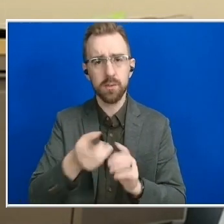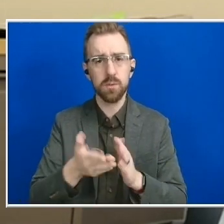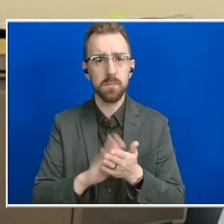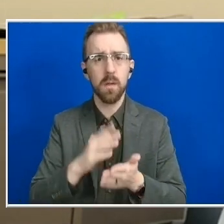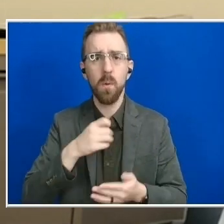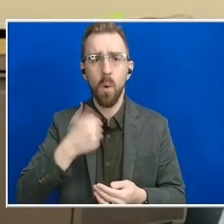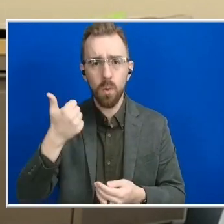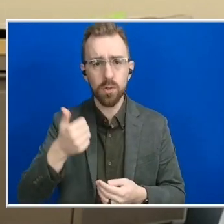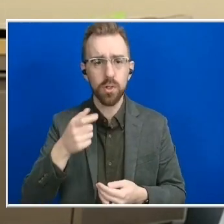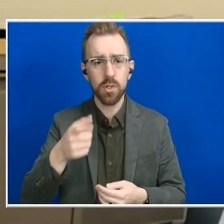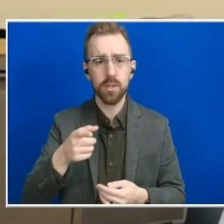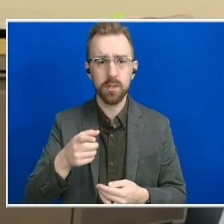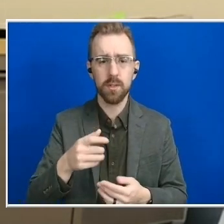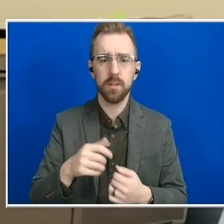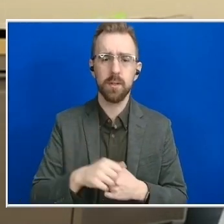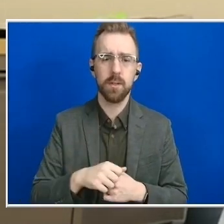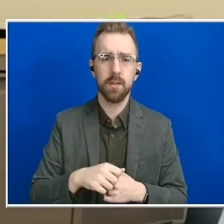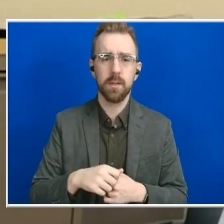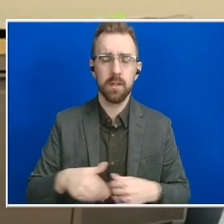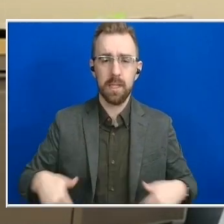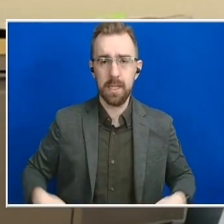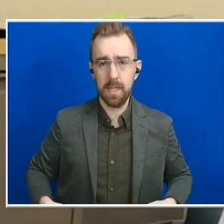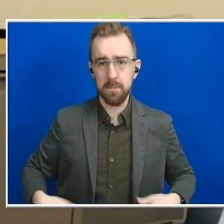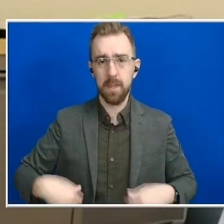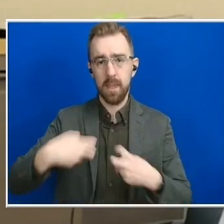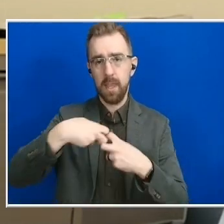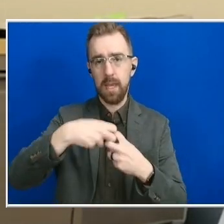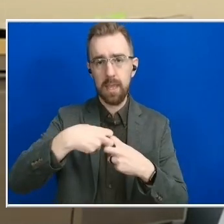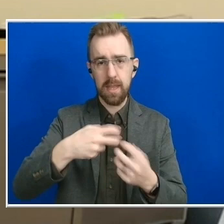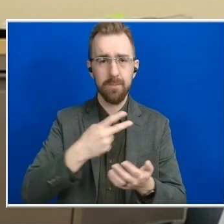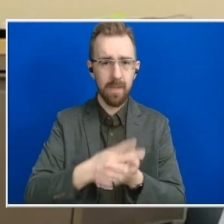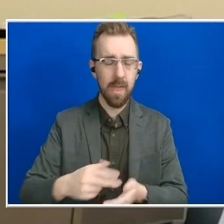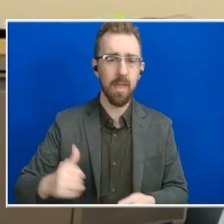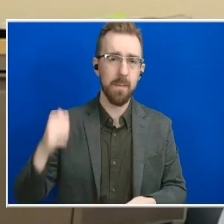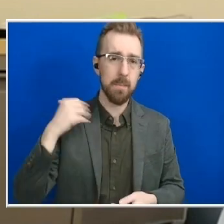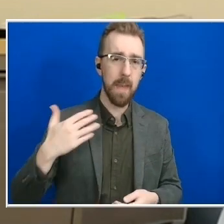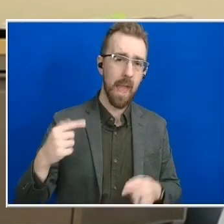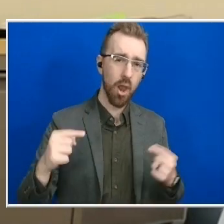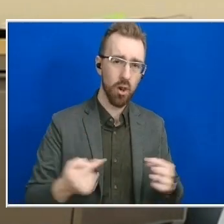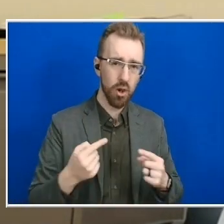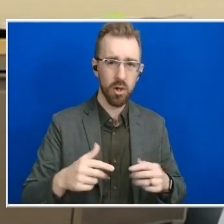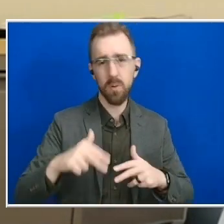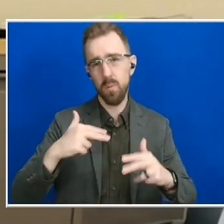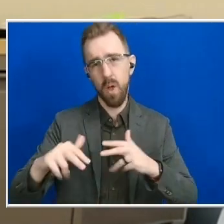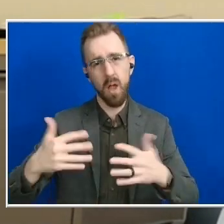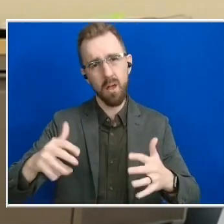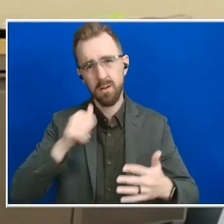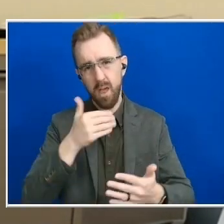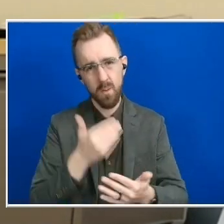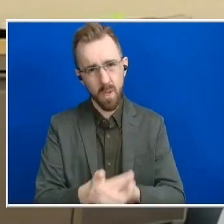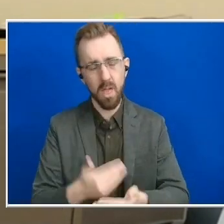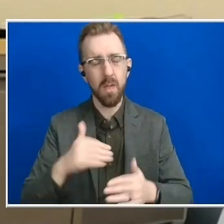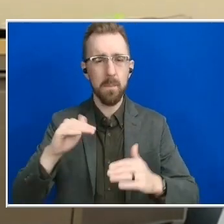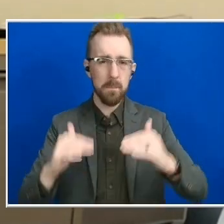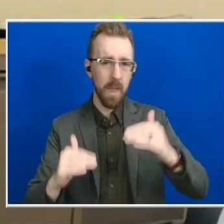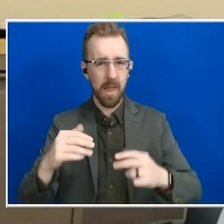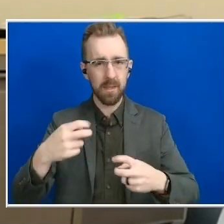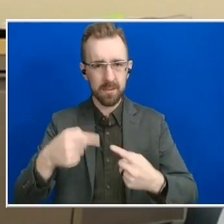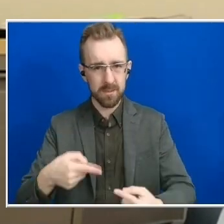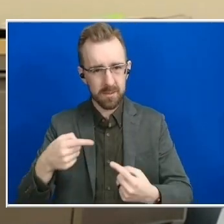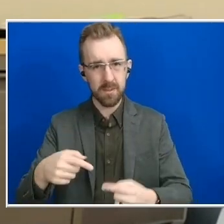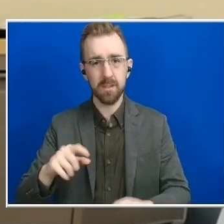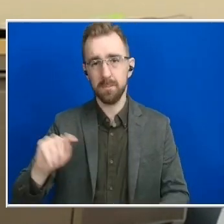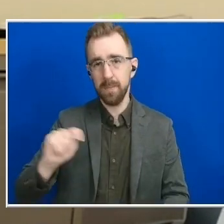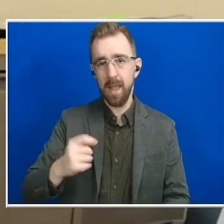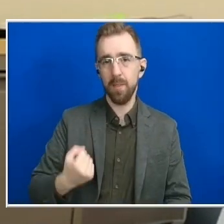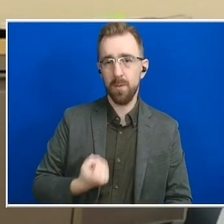hips and knees fail, your back hurts, you don't walk as well. You have balance issues. You can't hold on to your bladder as well as you